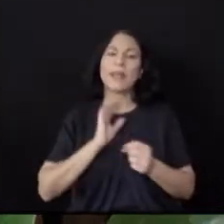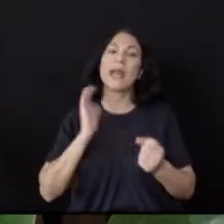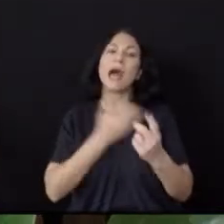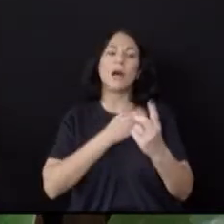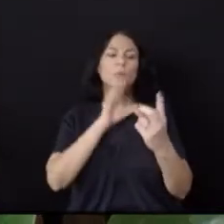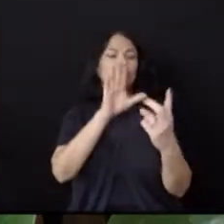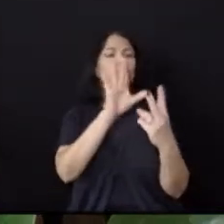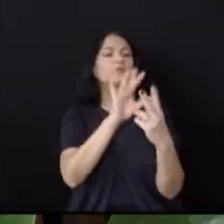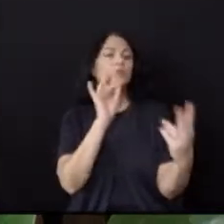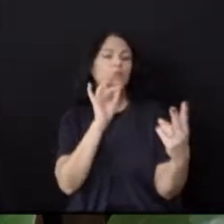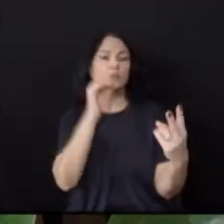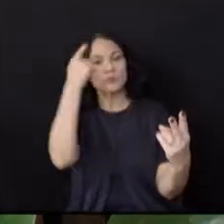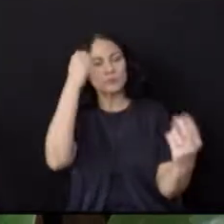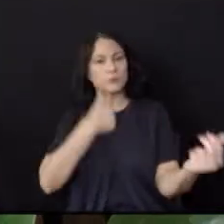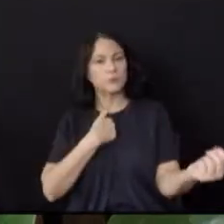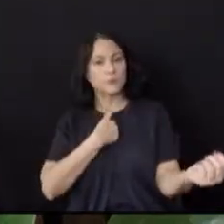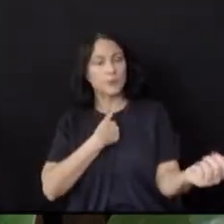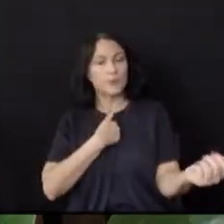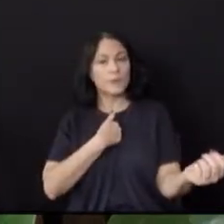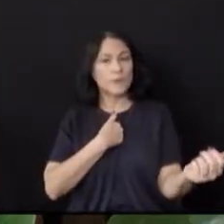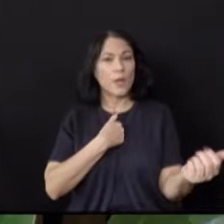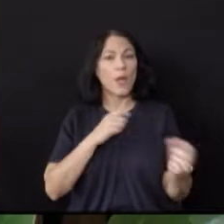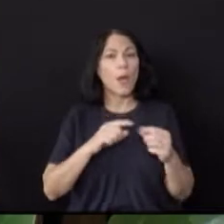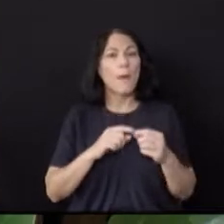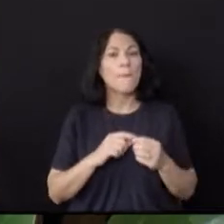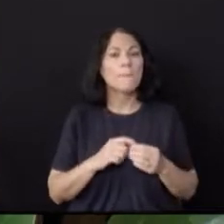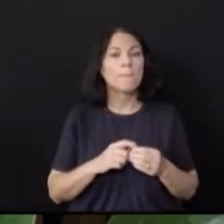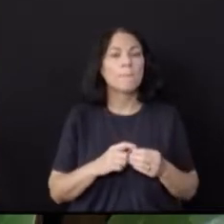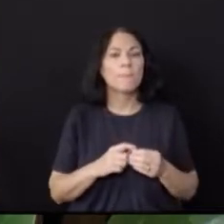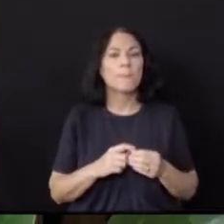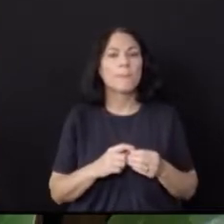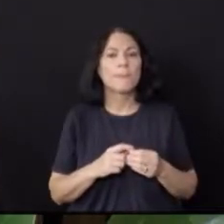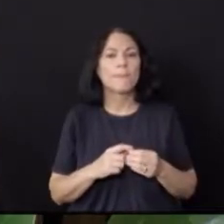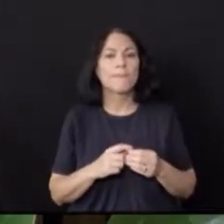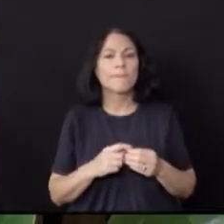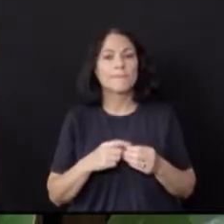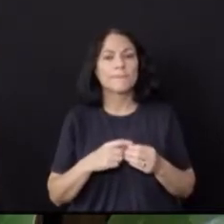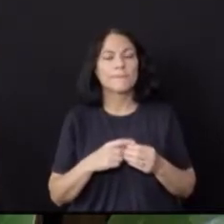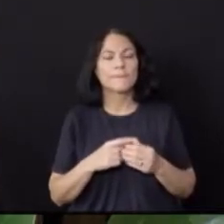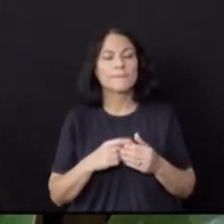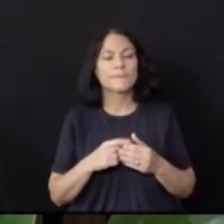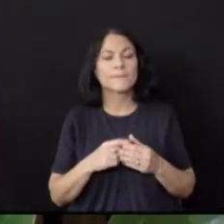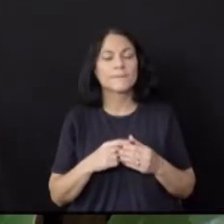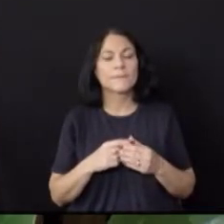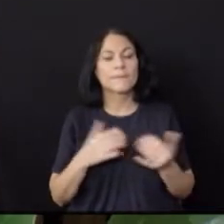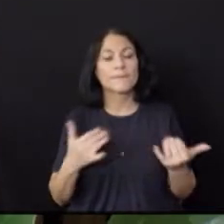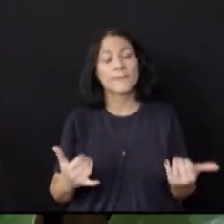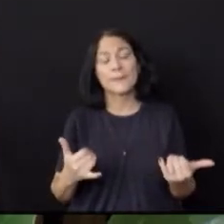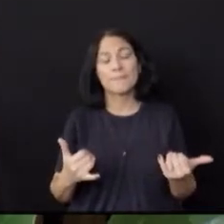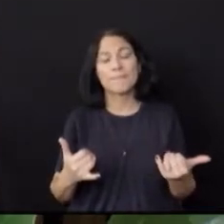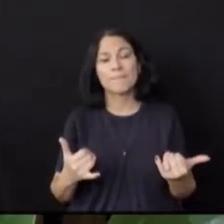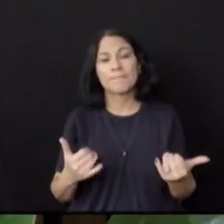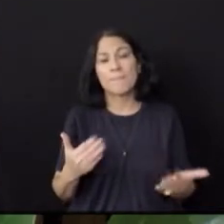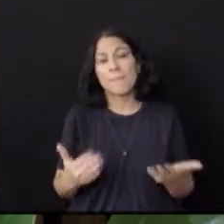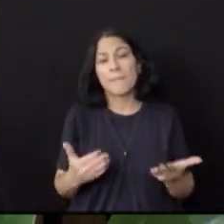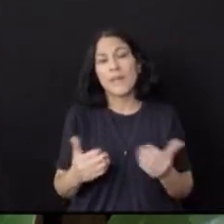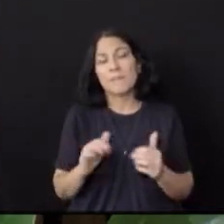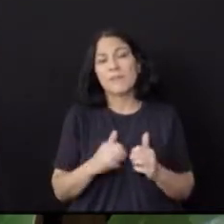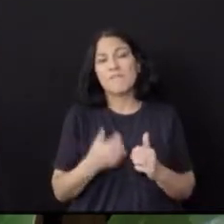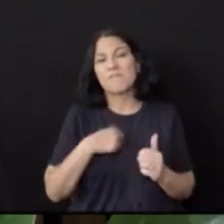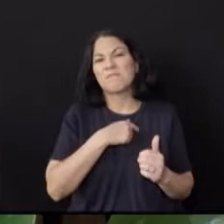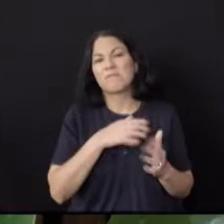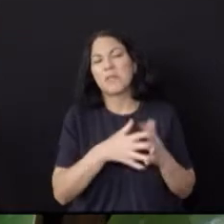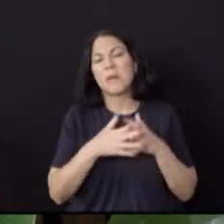choices for ourselves regarding our lives and those of our family. Now, that may be how we as